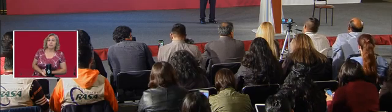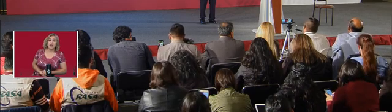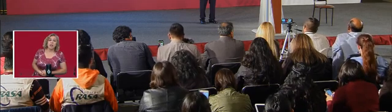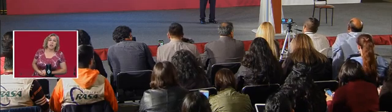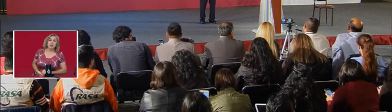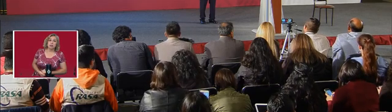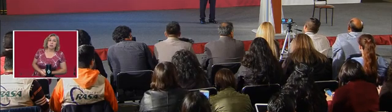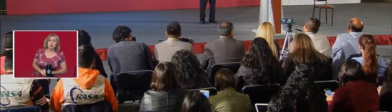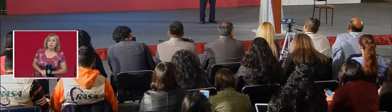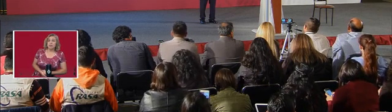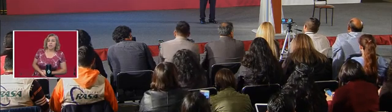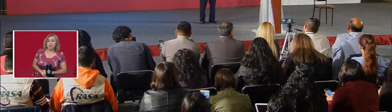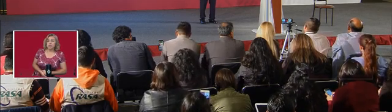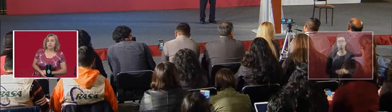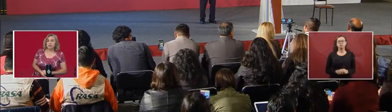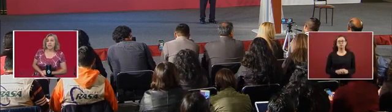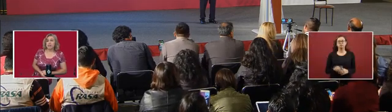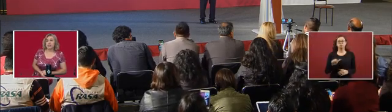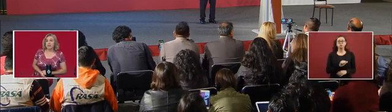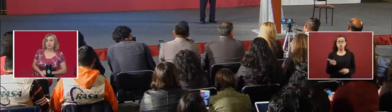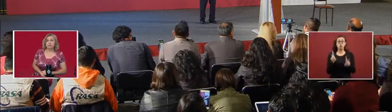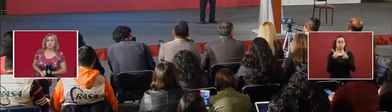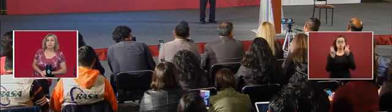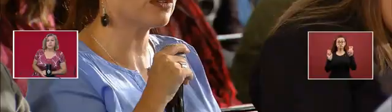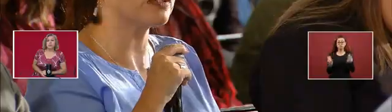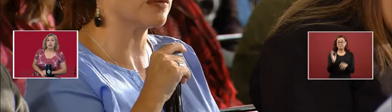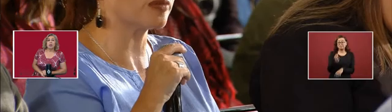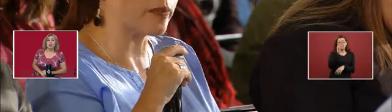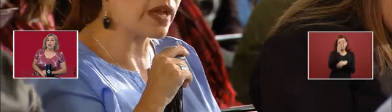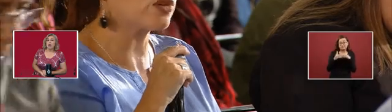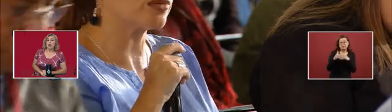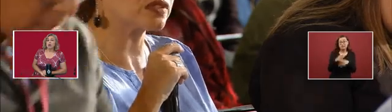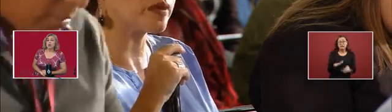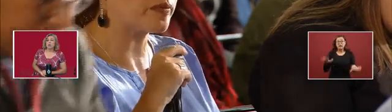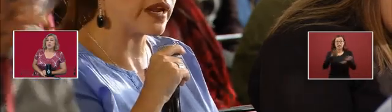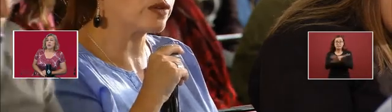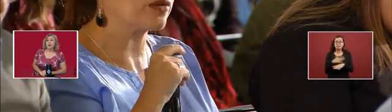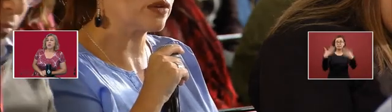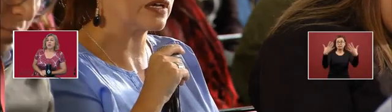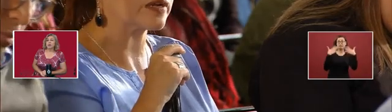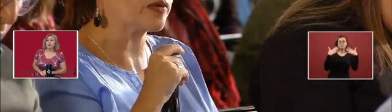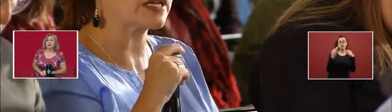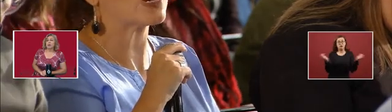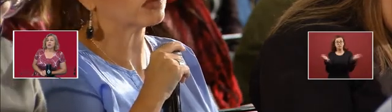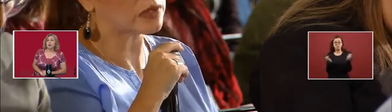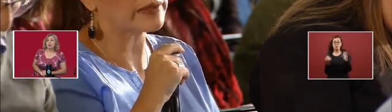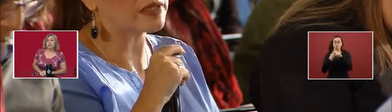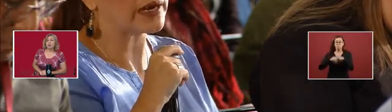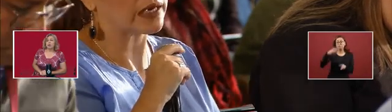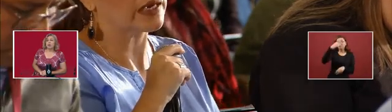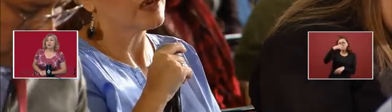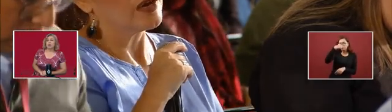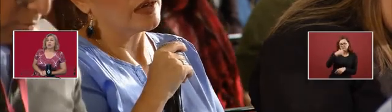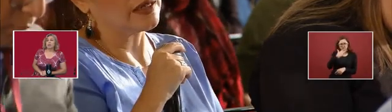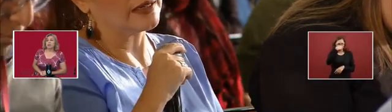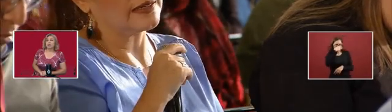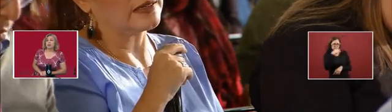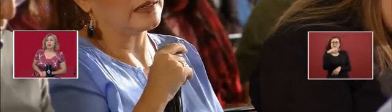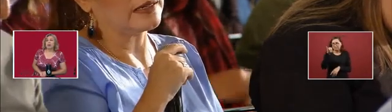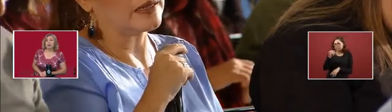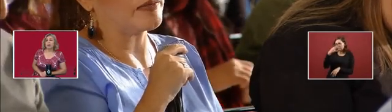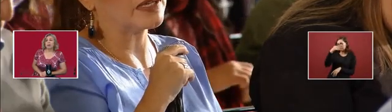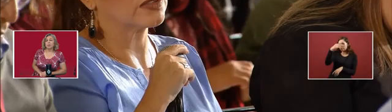prices, because we rationalized and we gave high quality at lower prices,